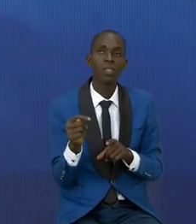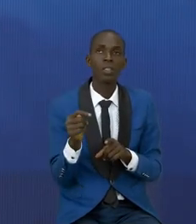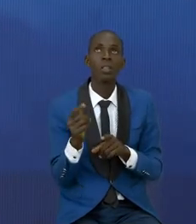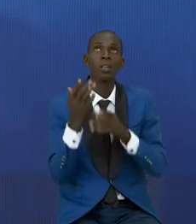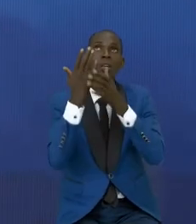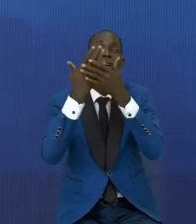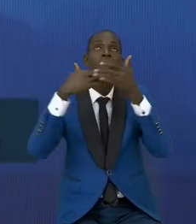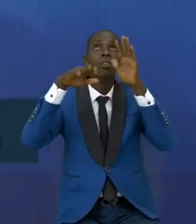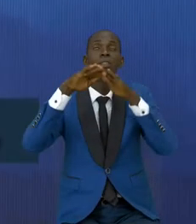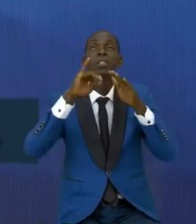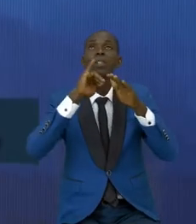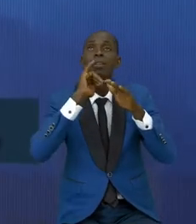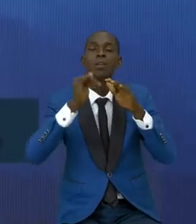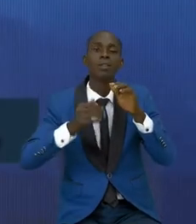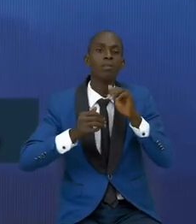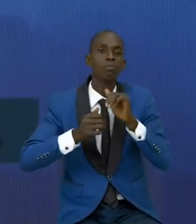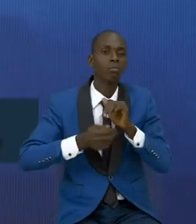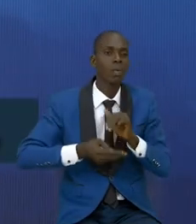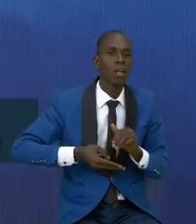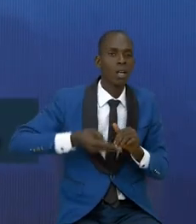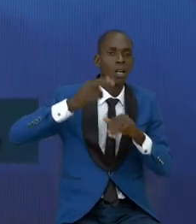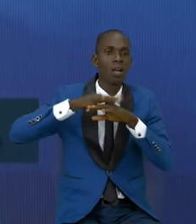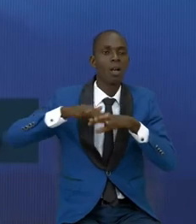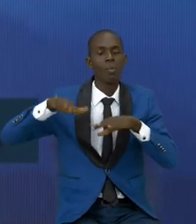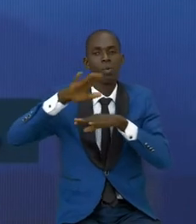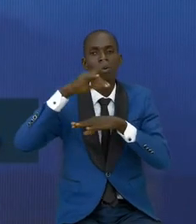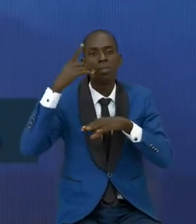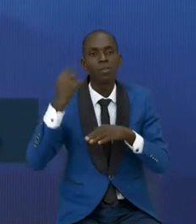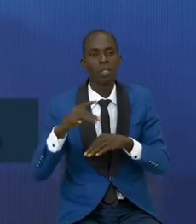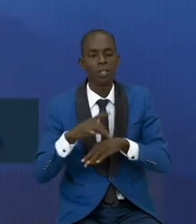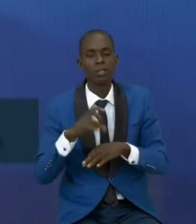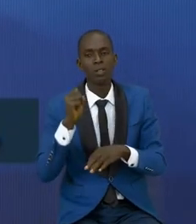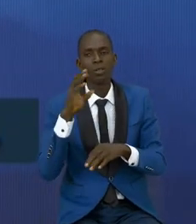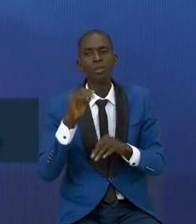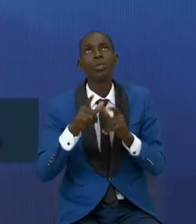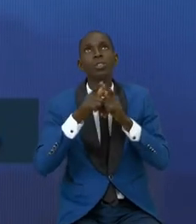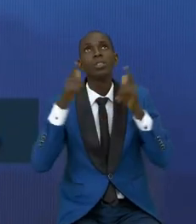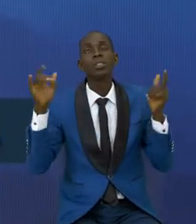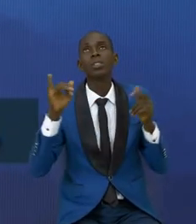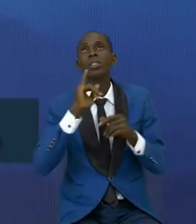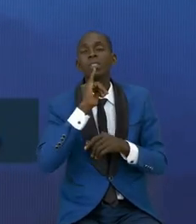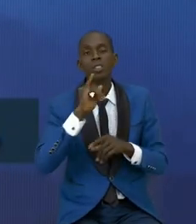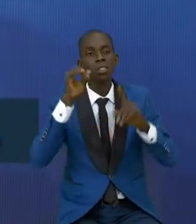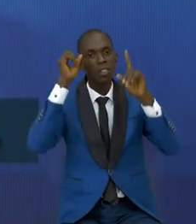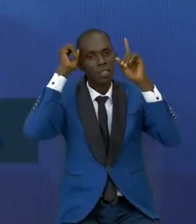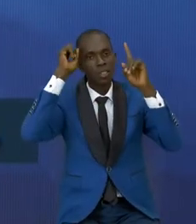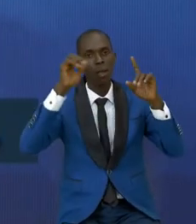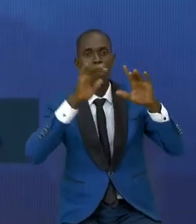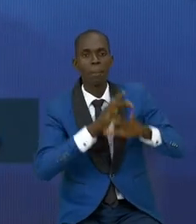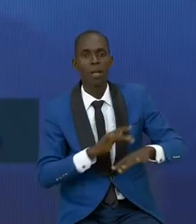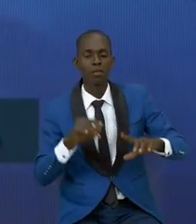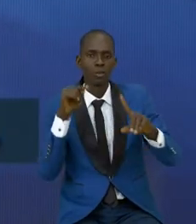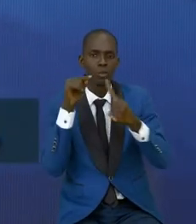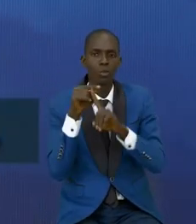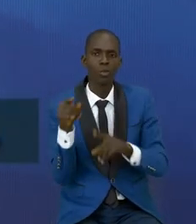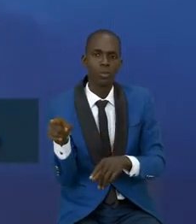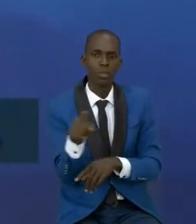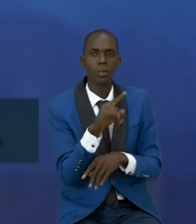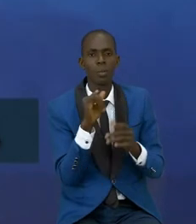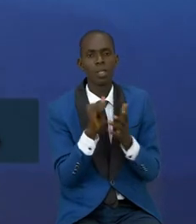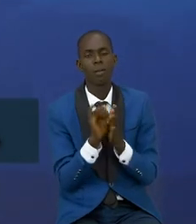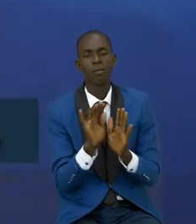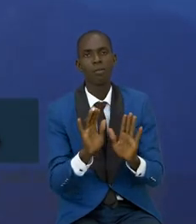above the earth, so great is his mercy toward them that fear him. Look